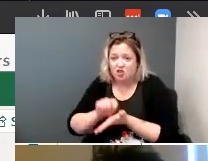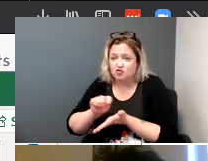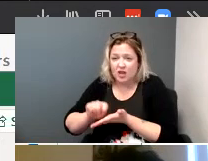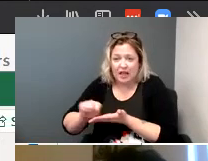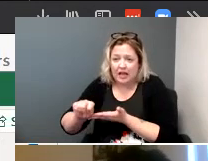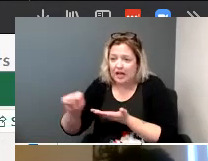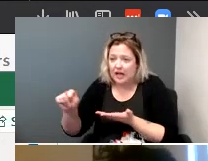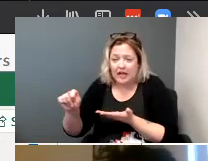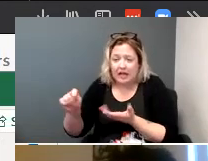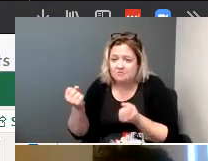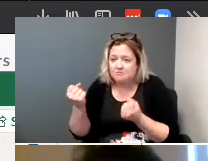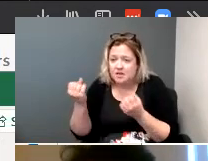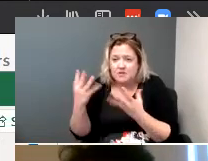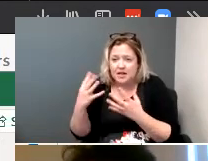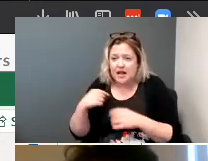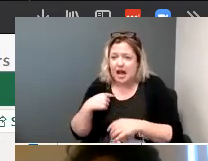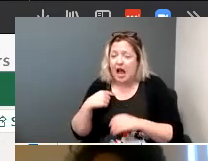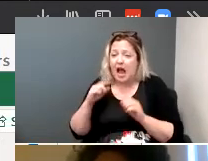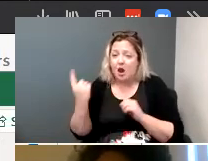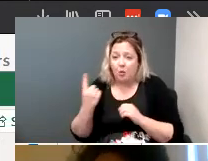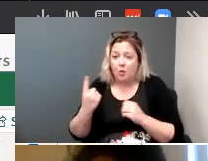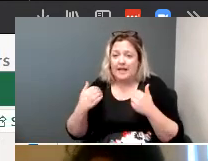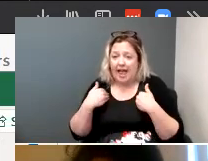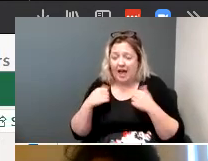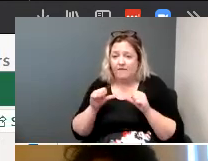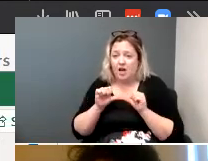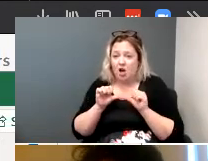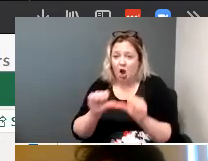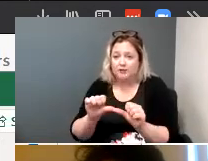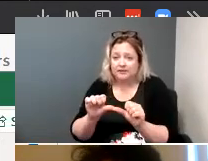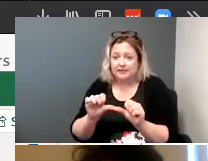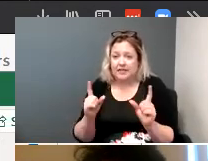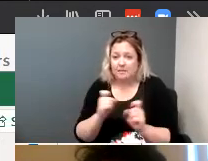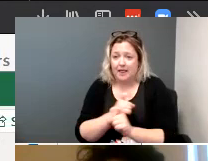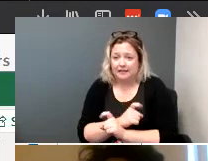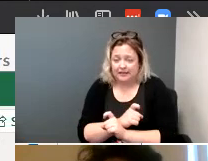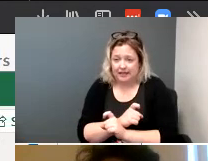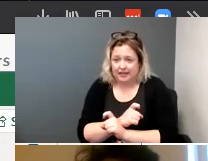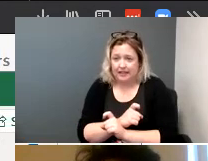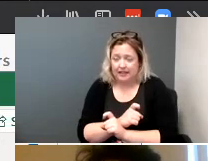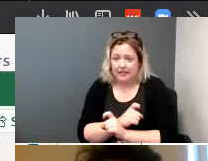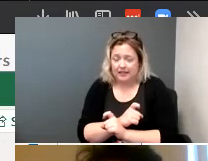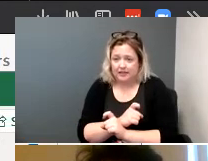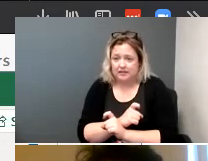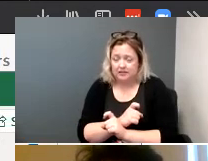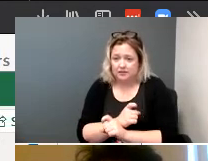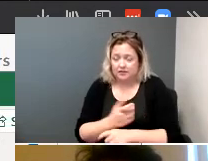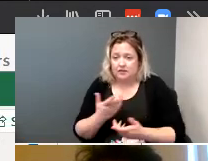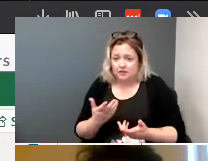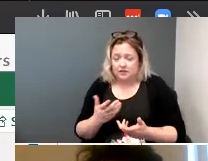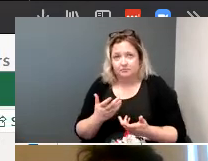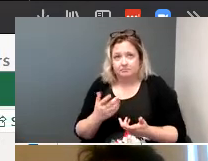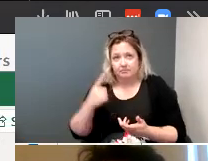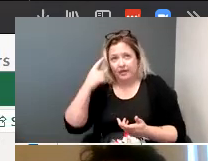numbers, I will always have a constant complexity in terms of my algorithm. You can think of that as